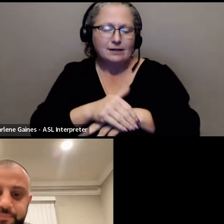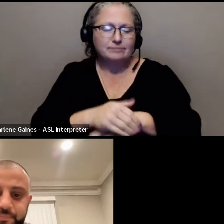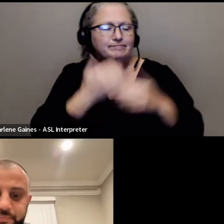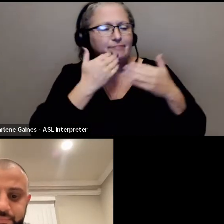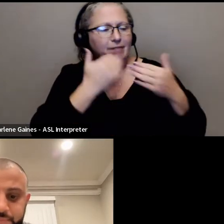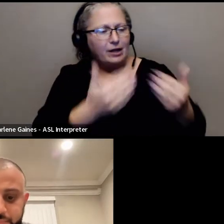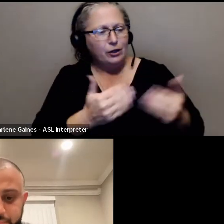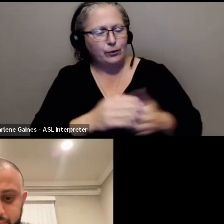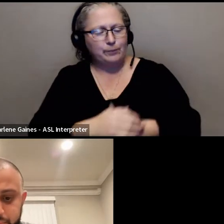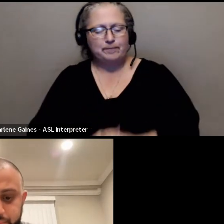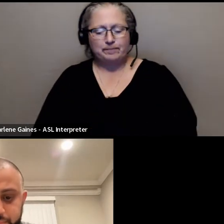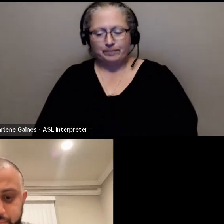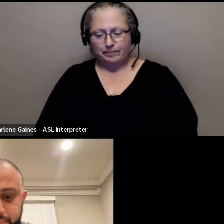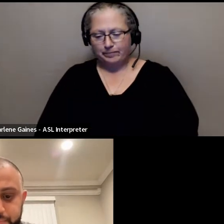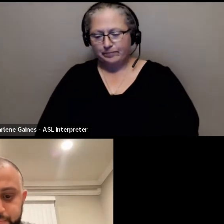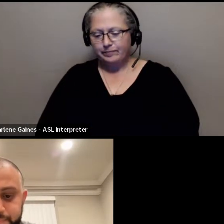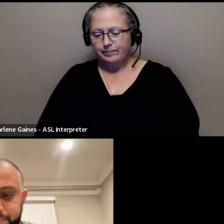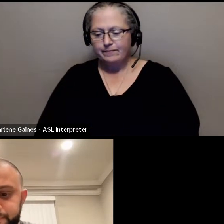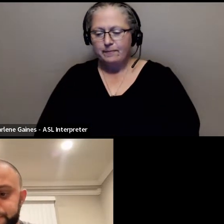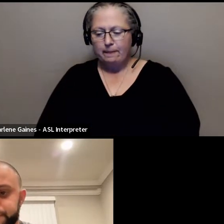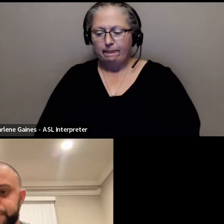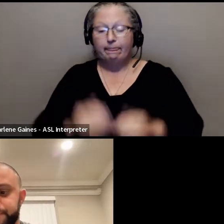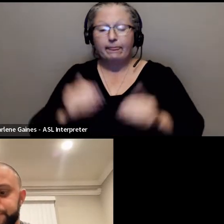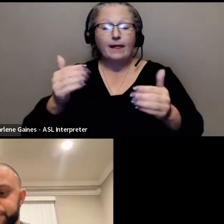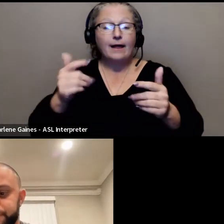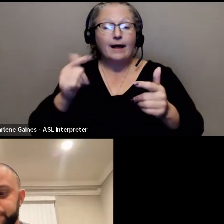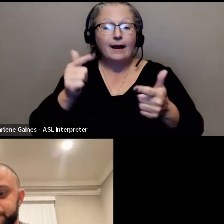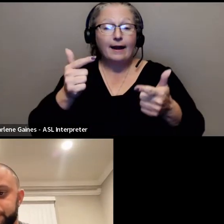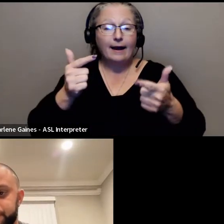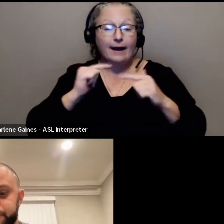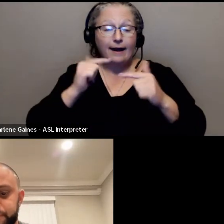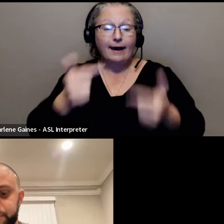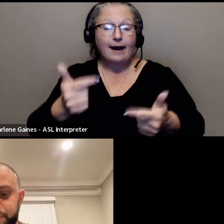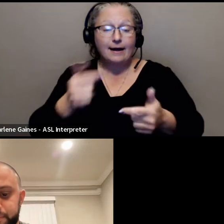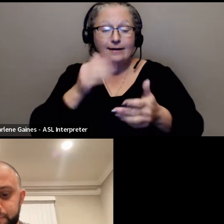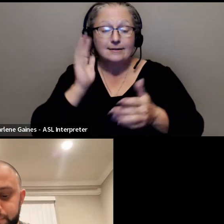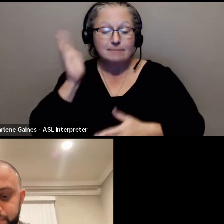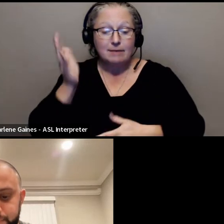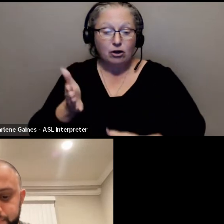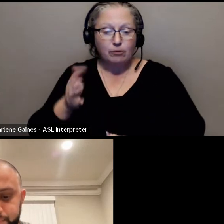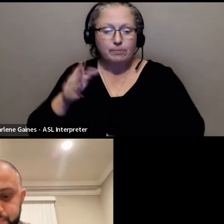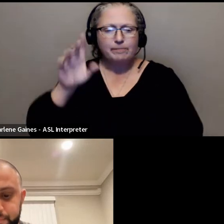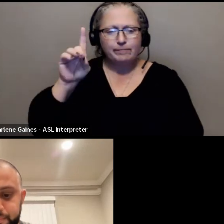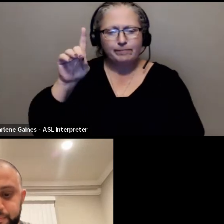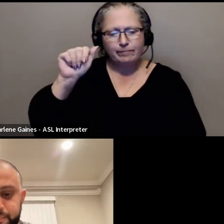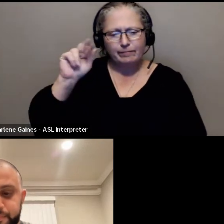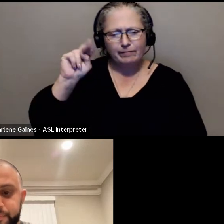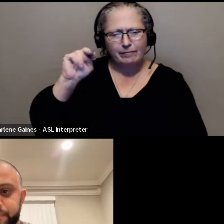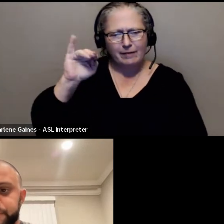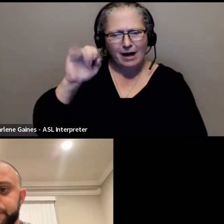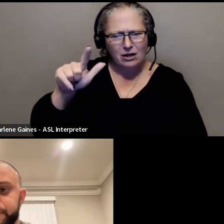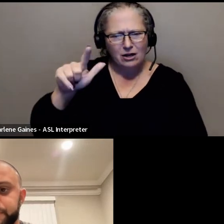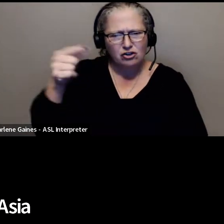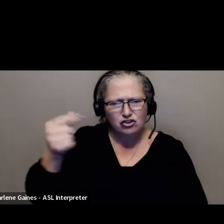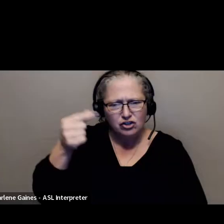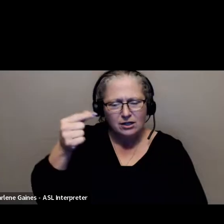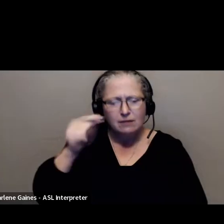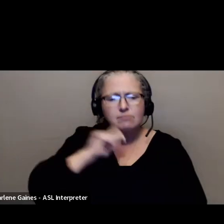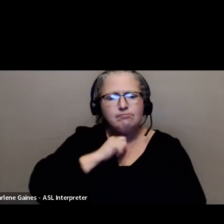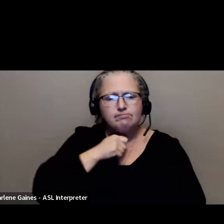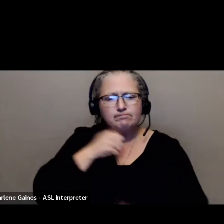you. Our next speaker. Daniel G. may unmute and begin.